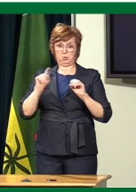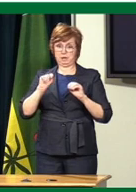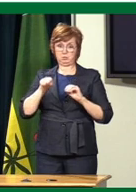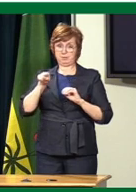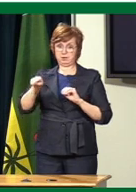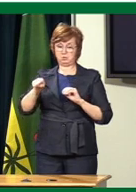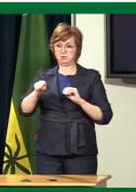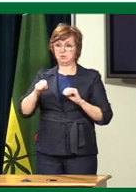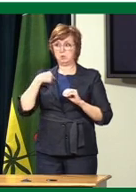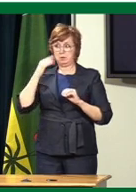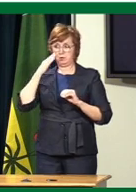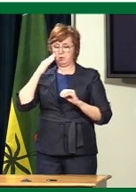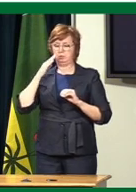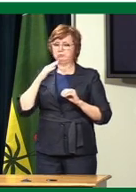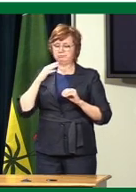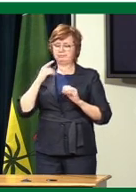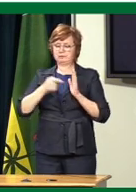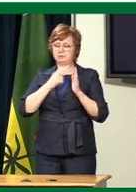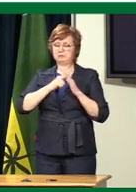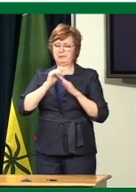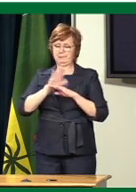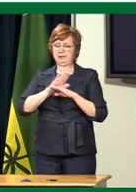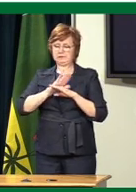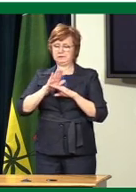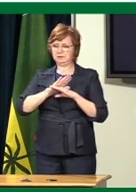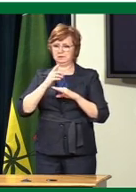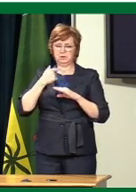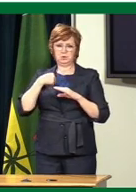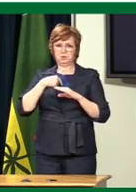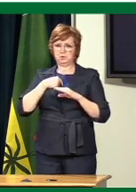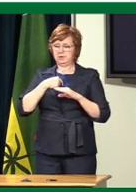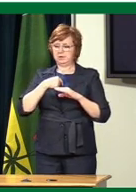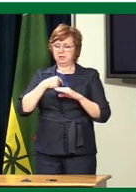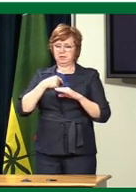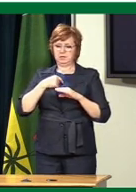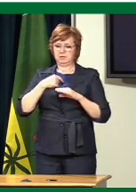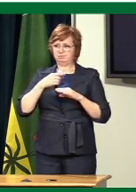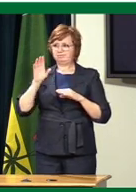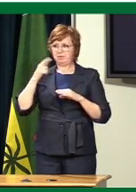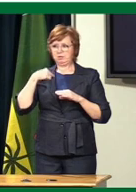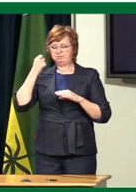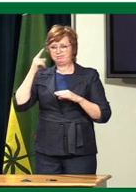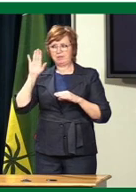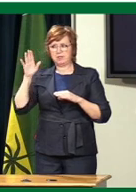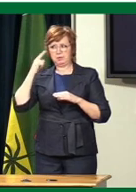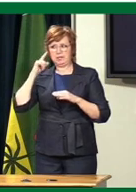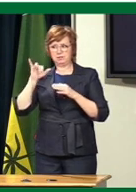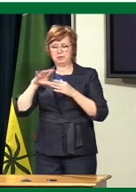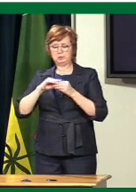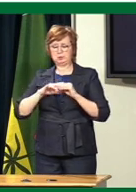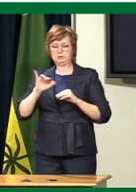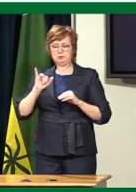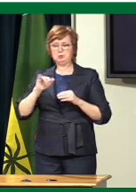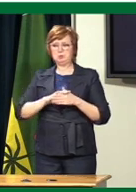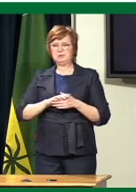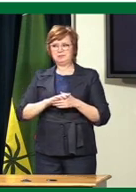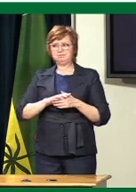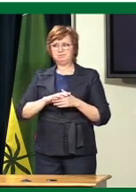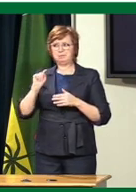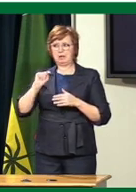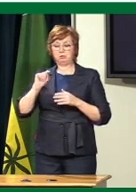those days where we have backlogs and we're turning people away, or people are waiting so long. We're hearing those instances as well, and we